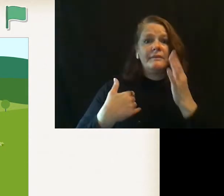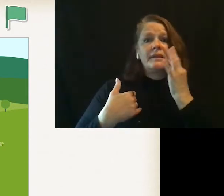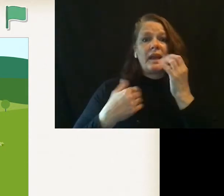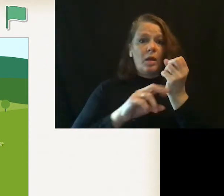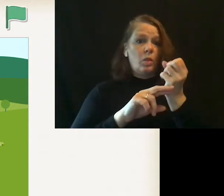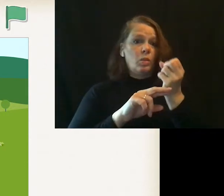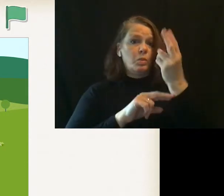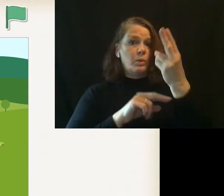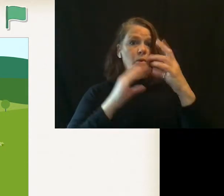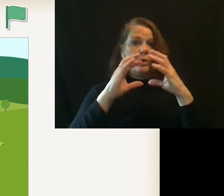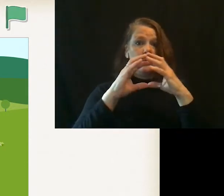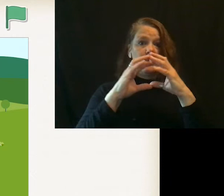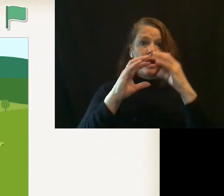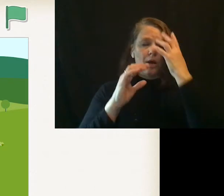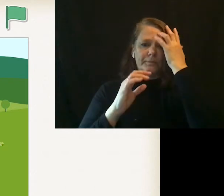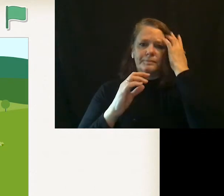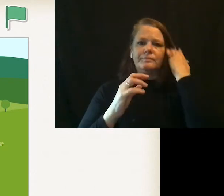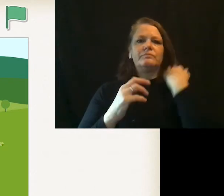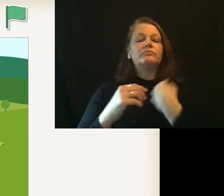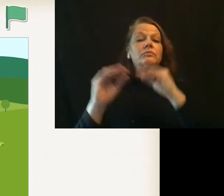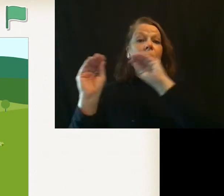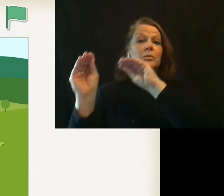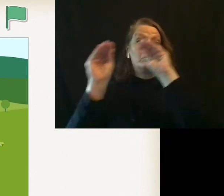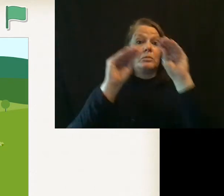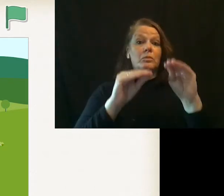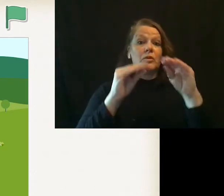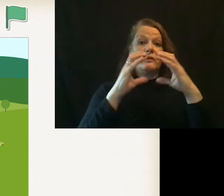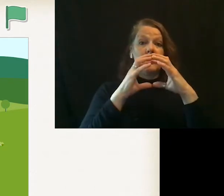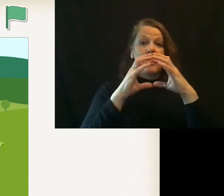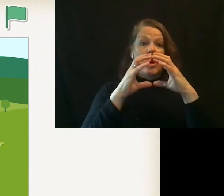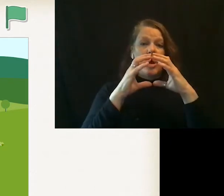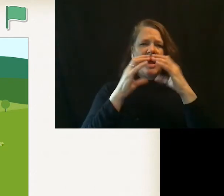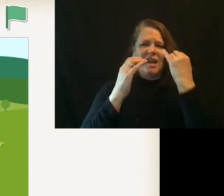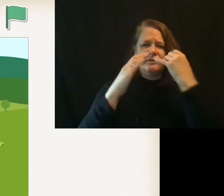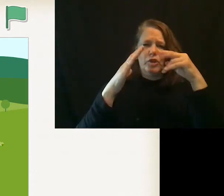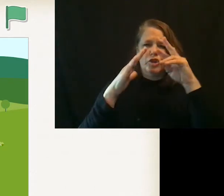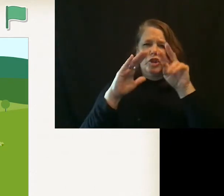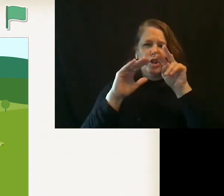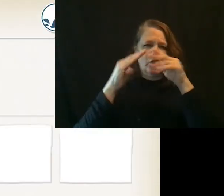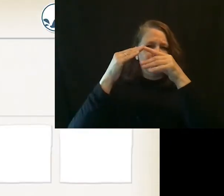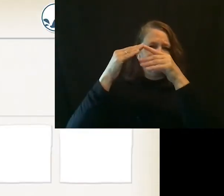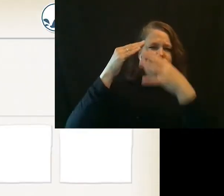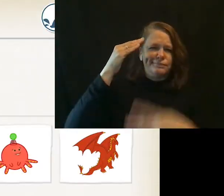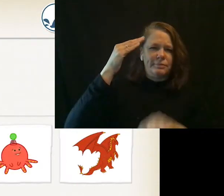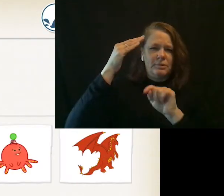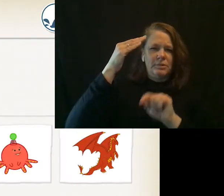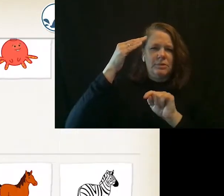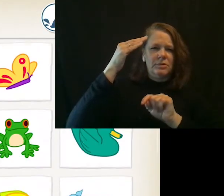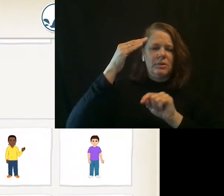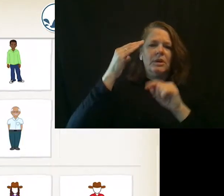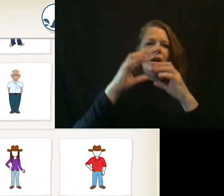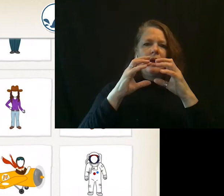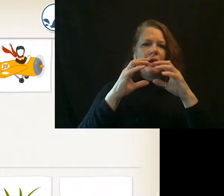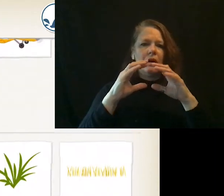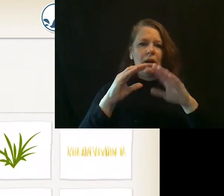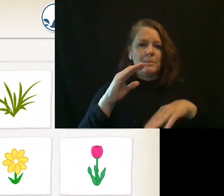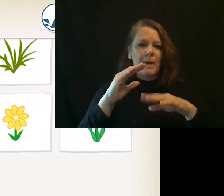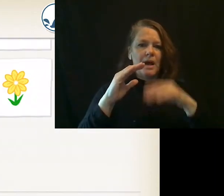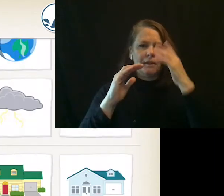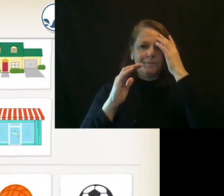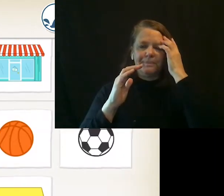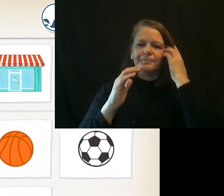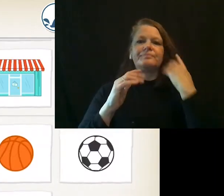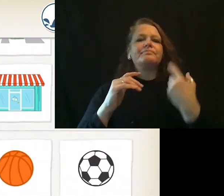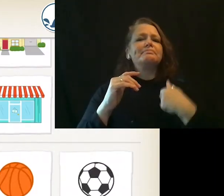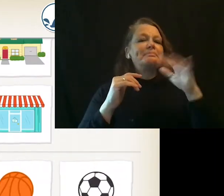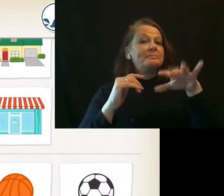a ball. To do that, we can grab a ball. There should be some balls towards the bottom here. I'll let you guys pick